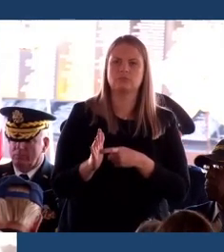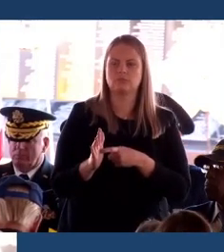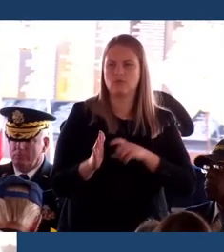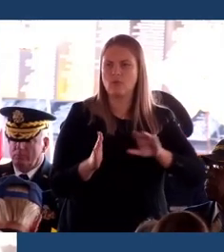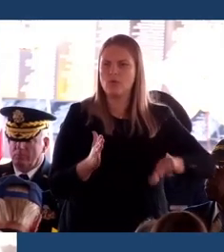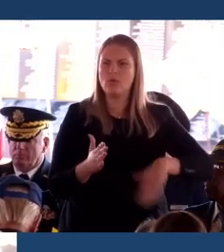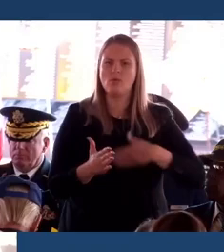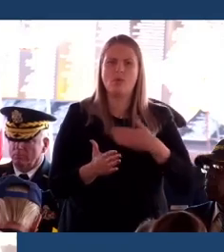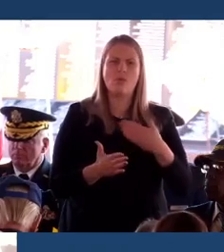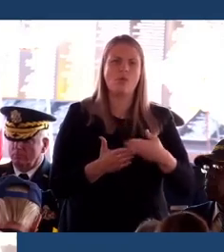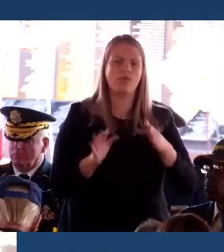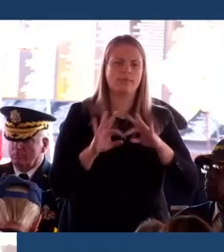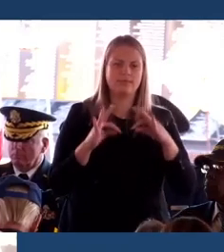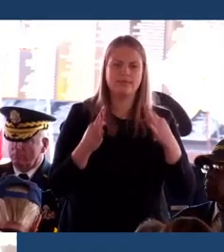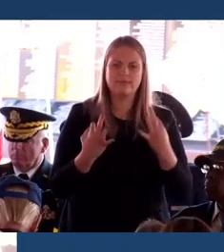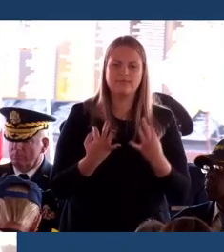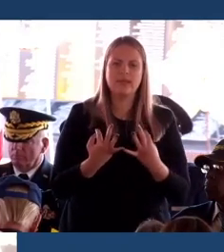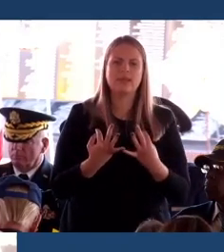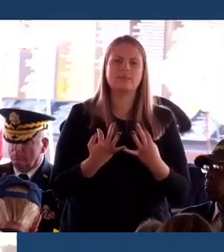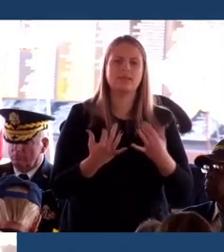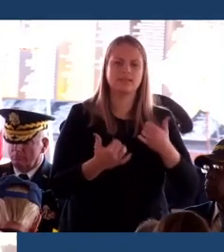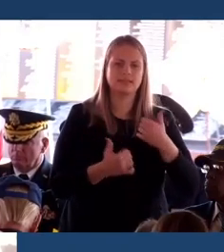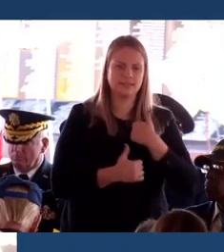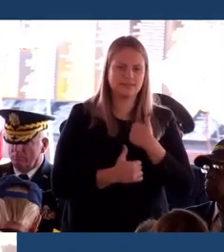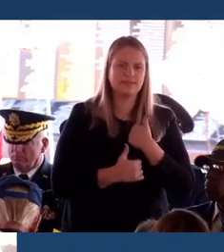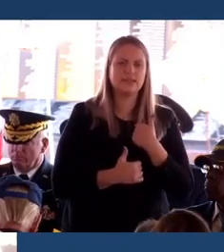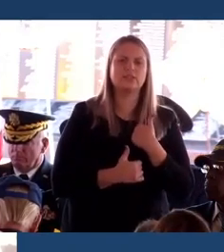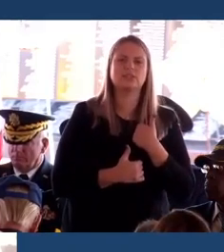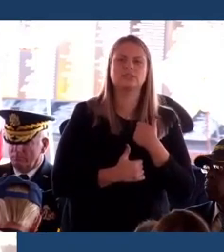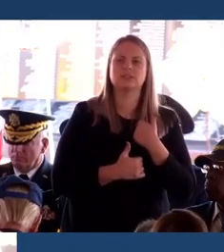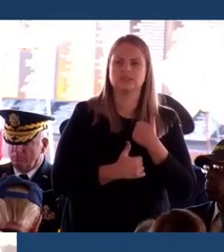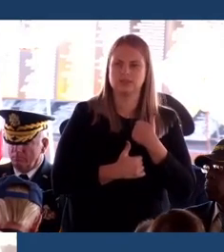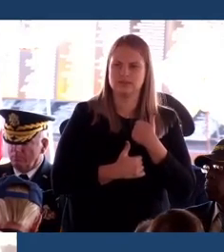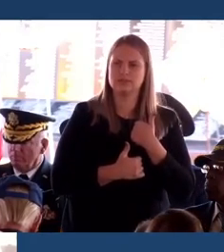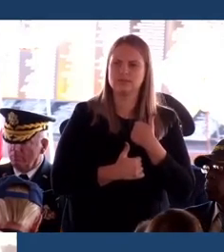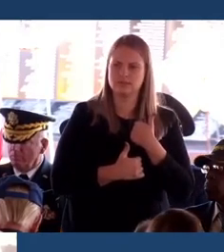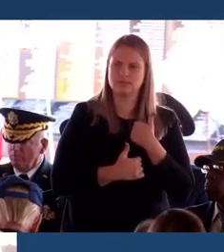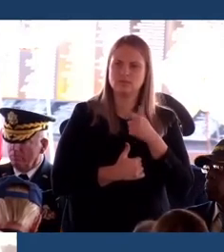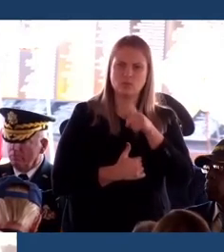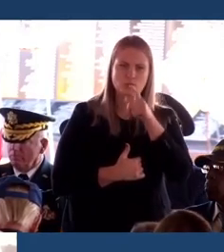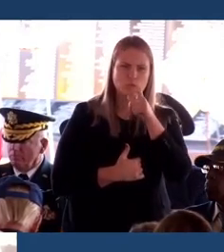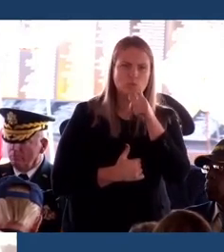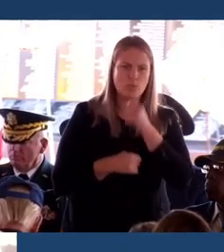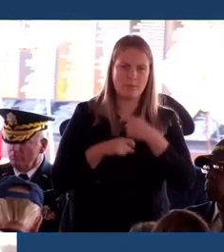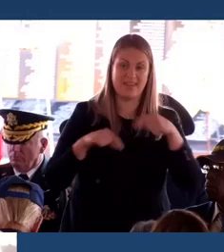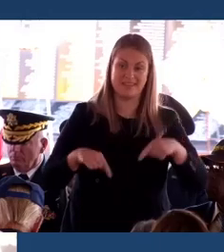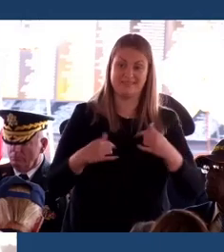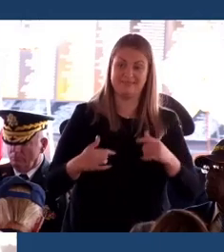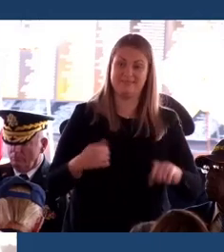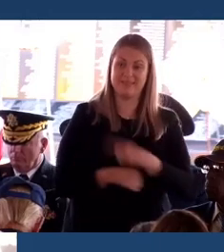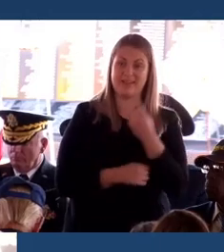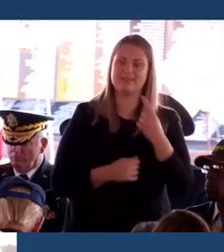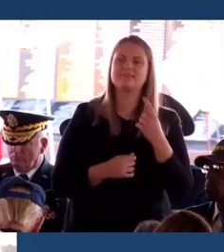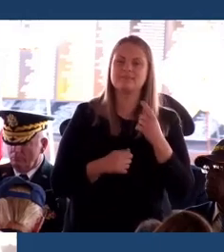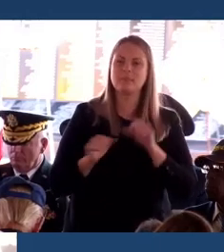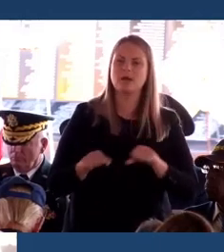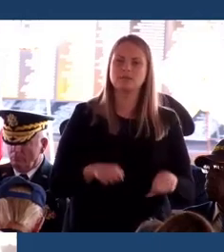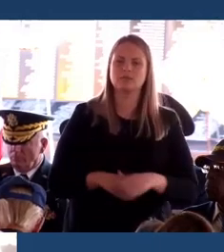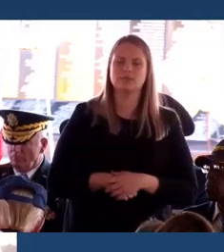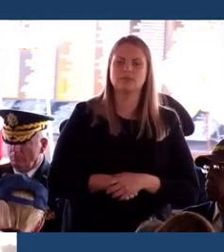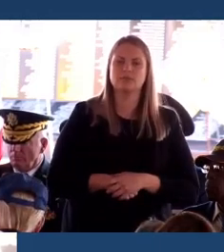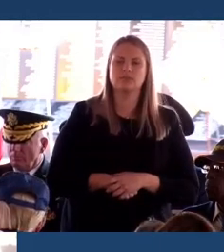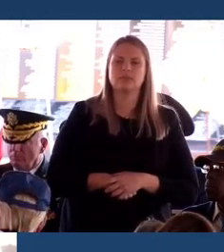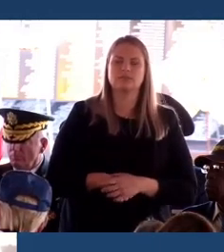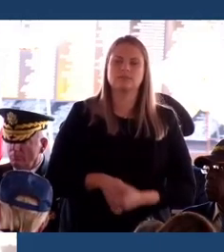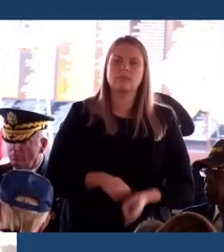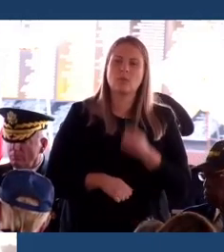the families, the veterans, those who made this day possible. But one